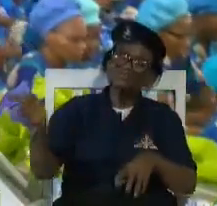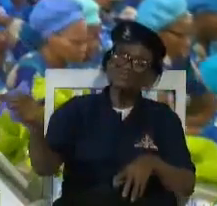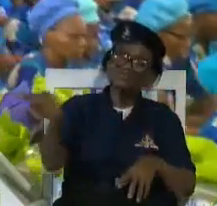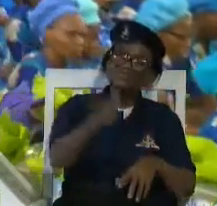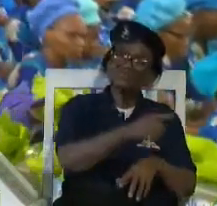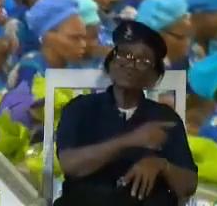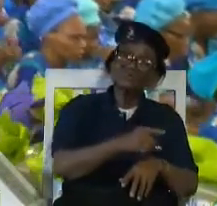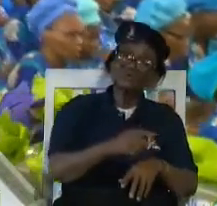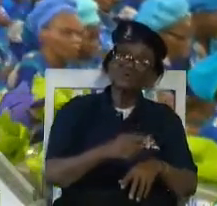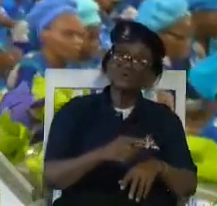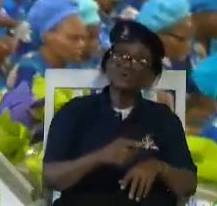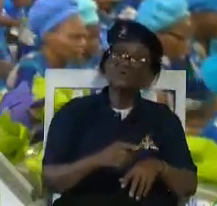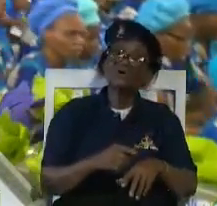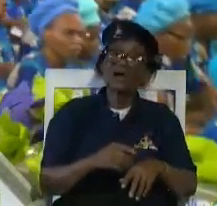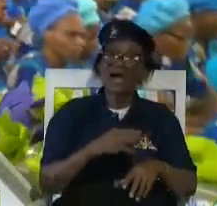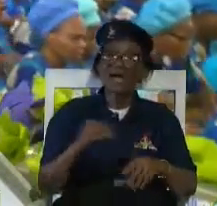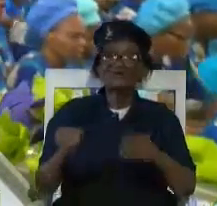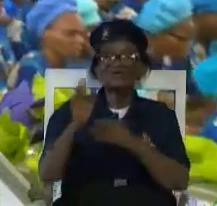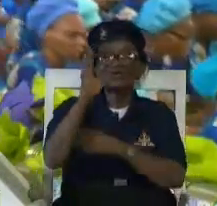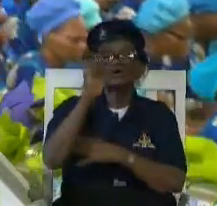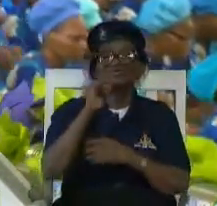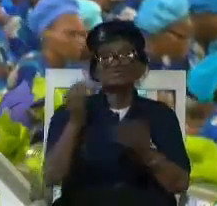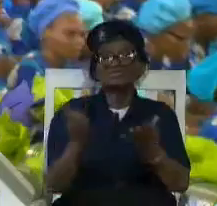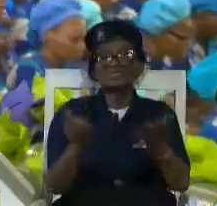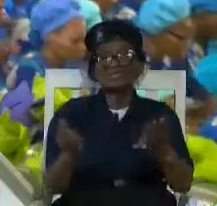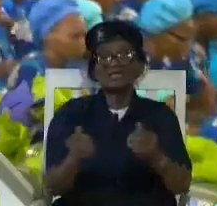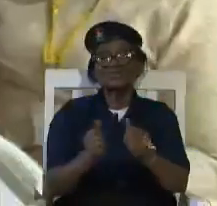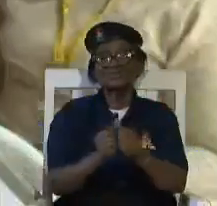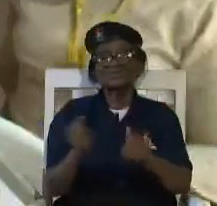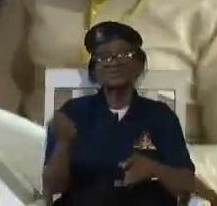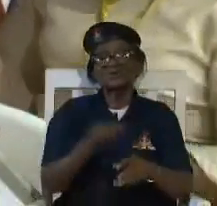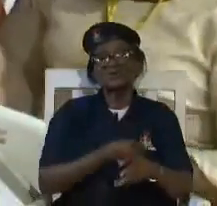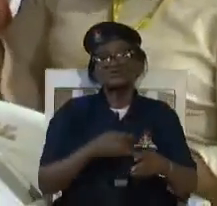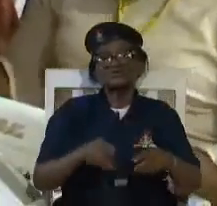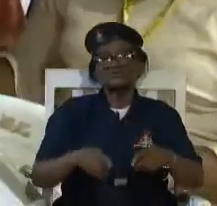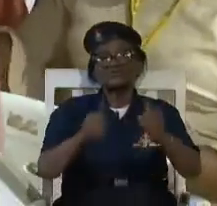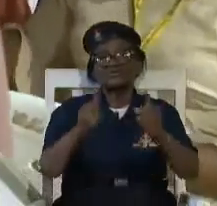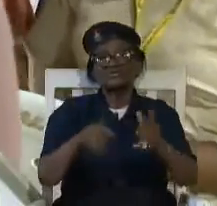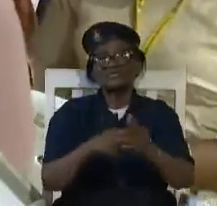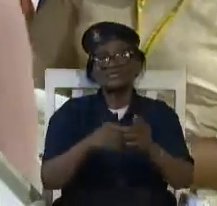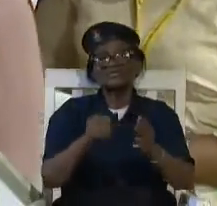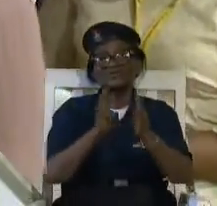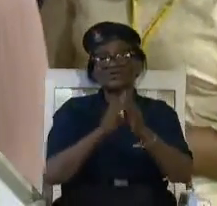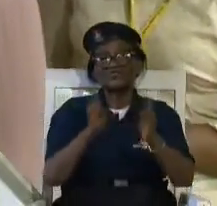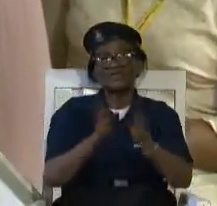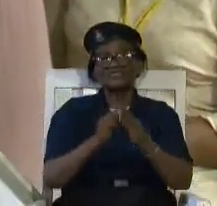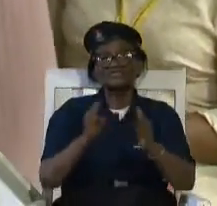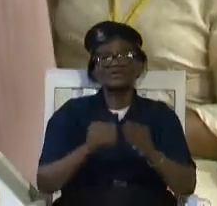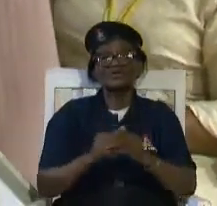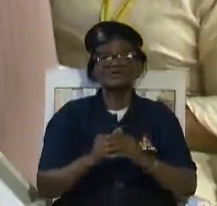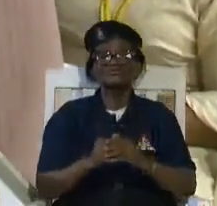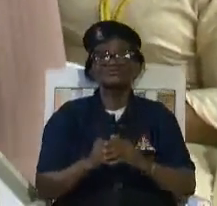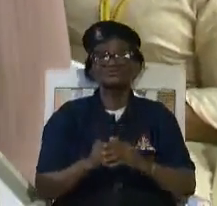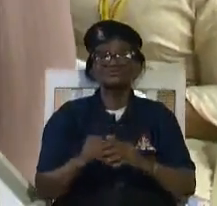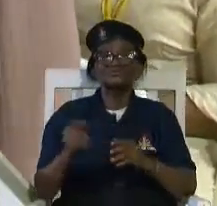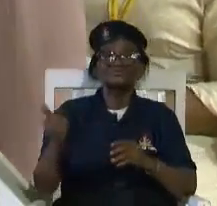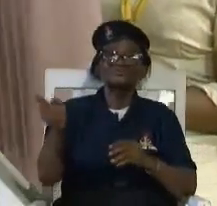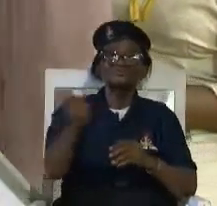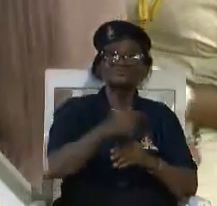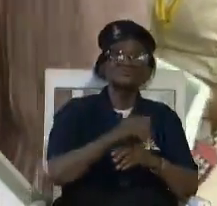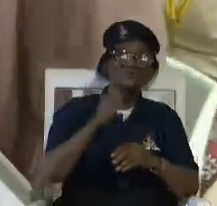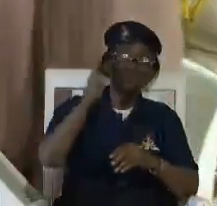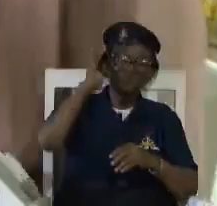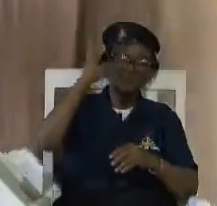and I know God is here with us. During this convention, you will